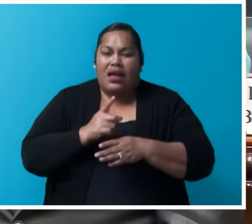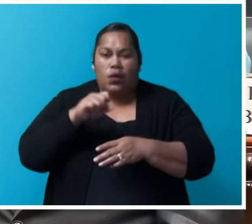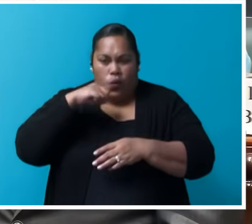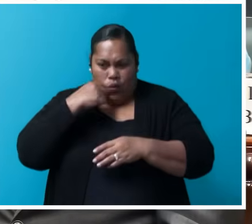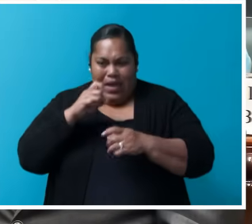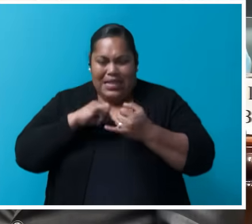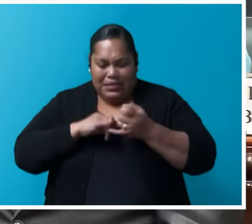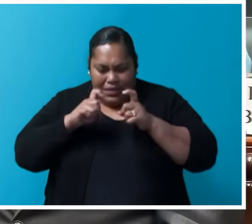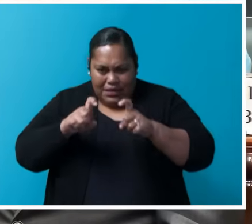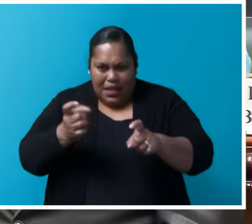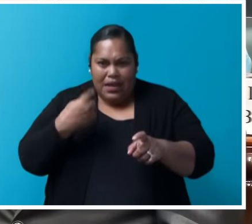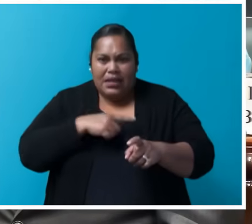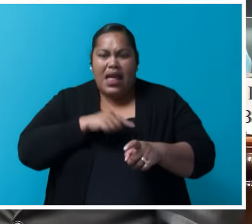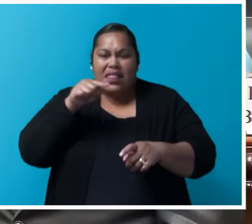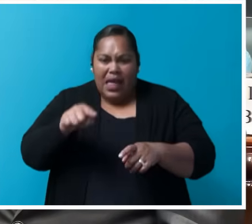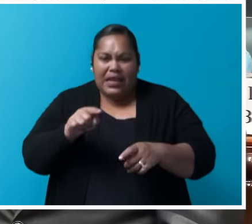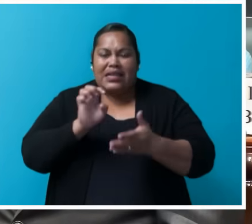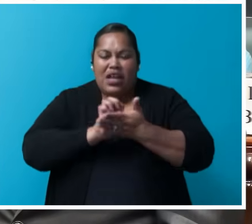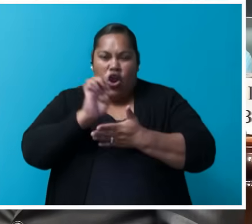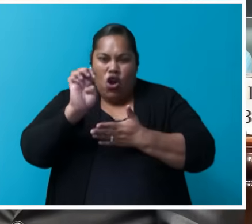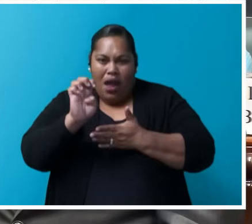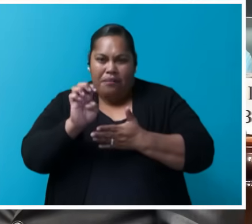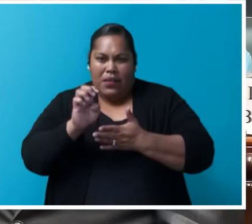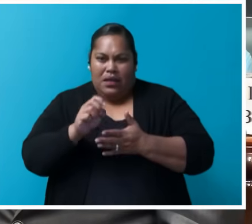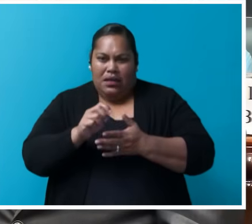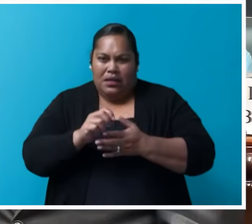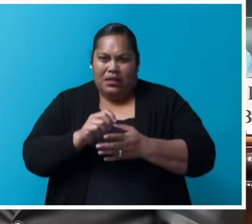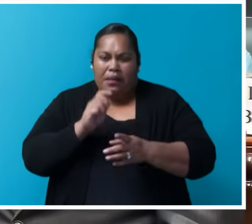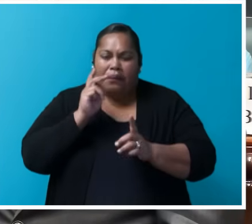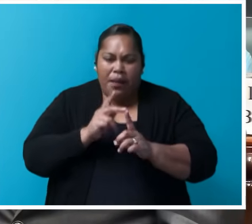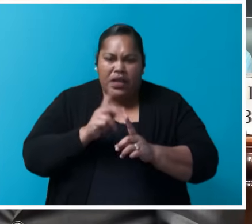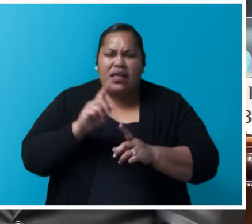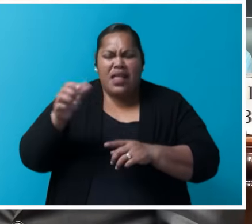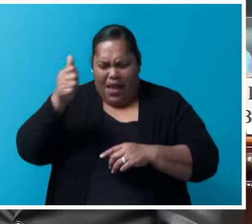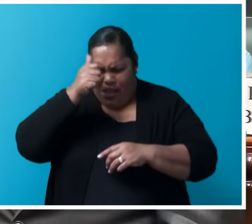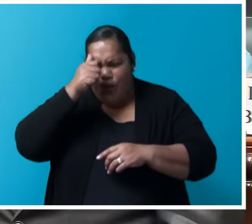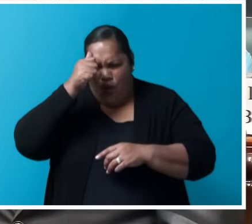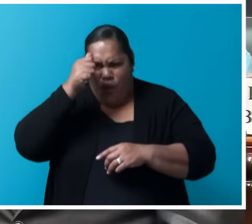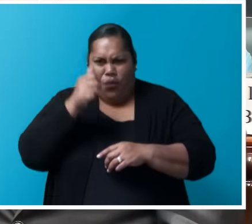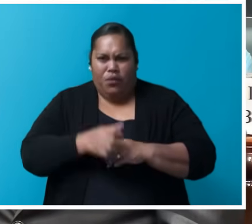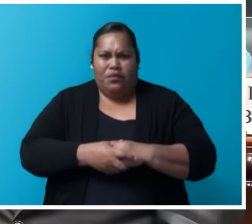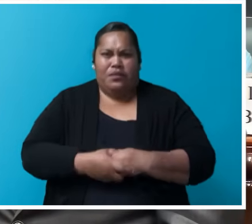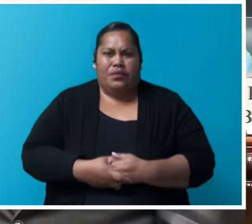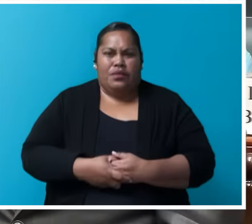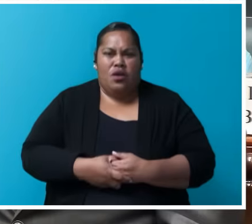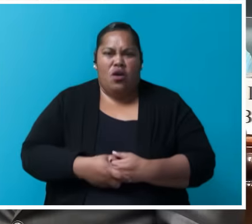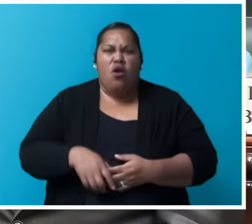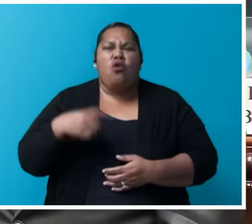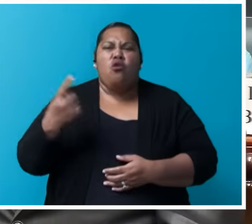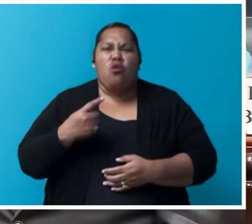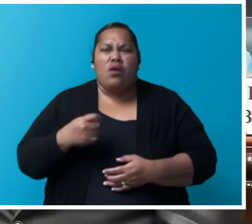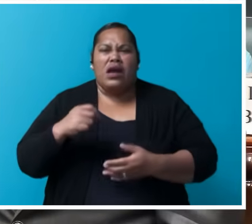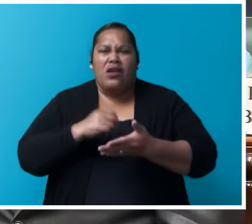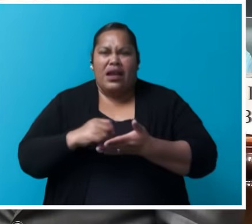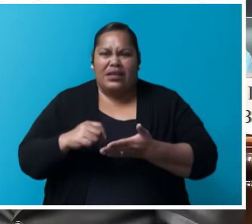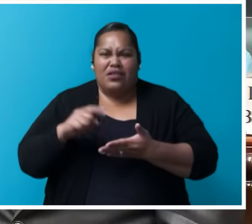That is the economic logic. They know that, Mr. Speaker. They know that. Whoever was writing Honorable Birendra